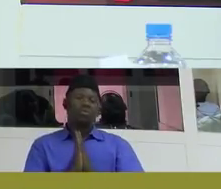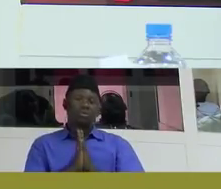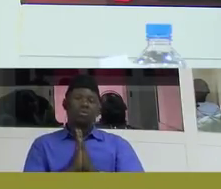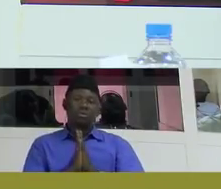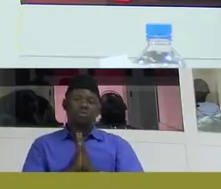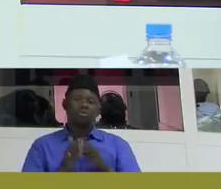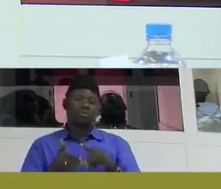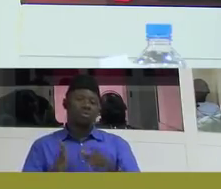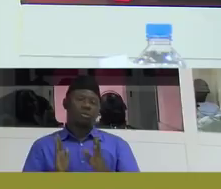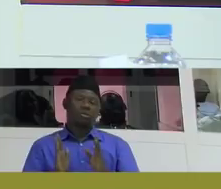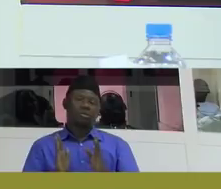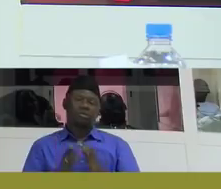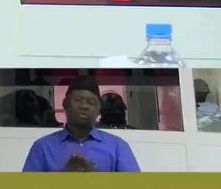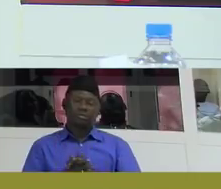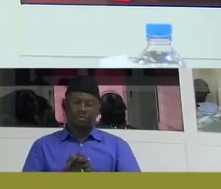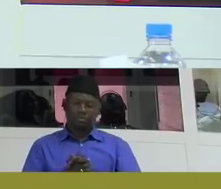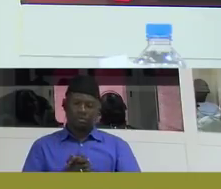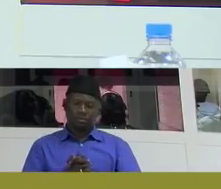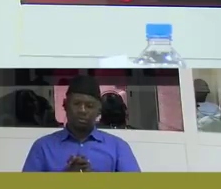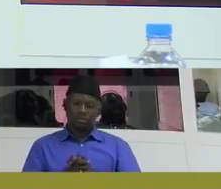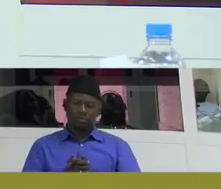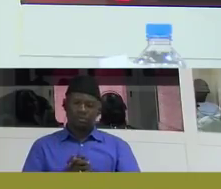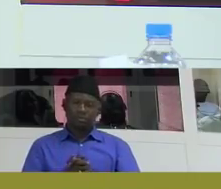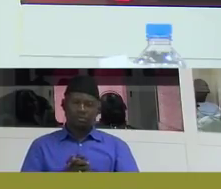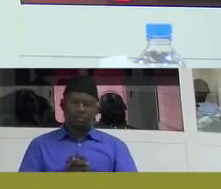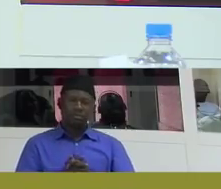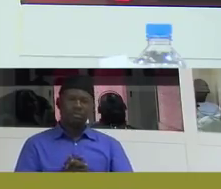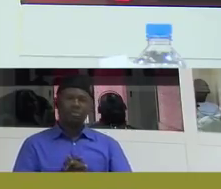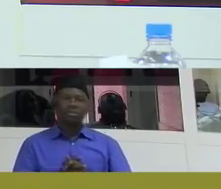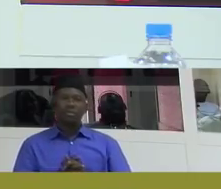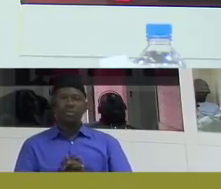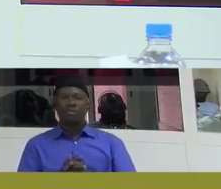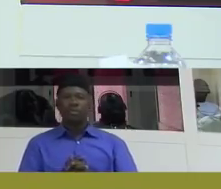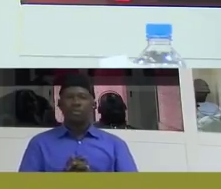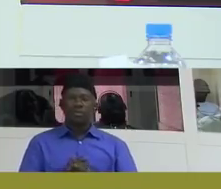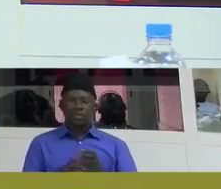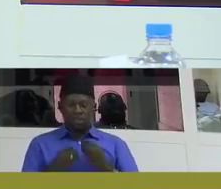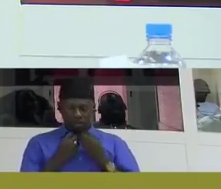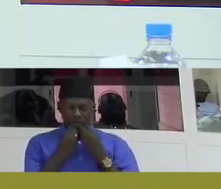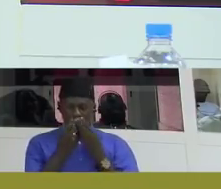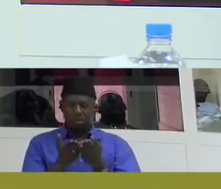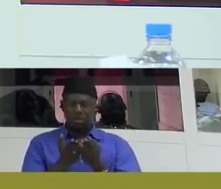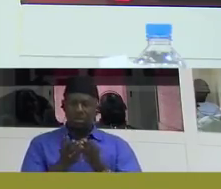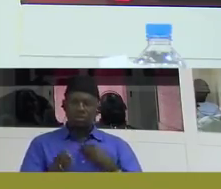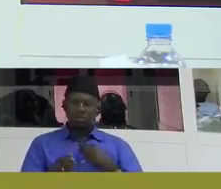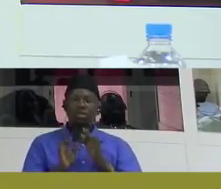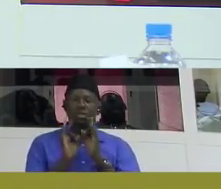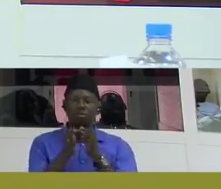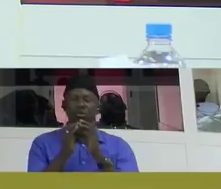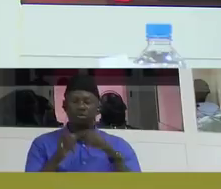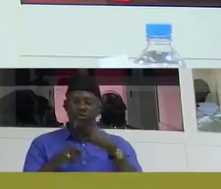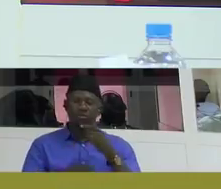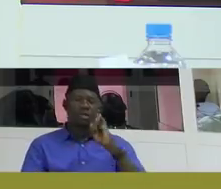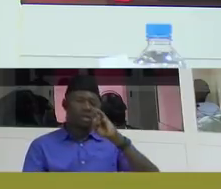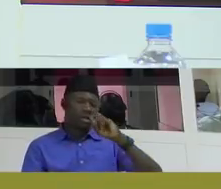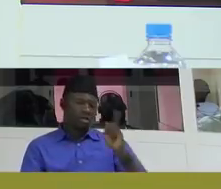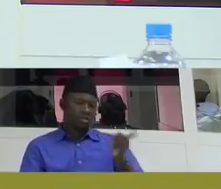I said there was an explanation from the Inspector General